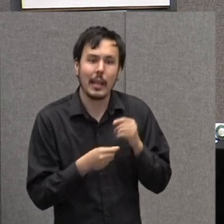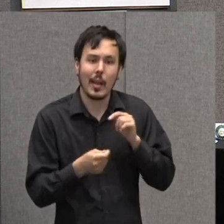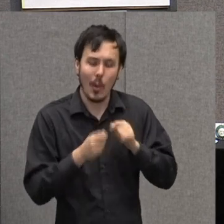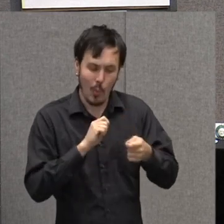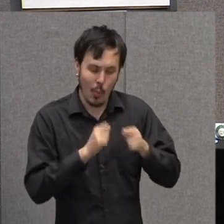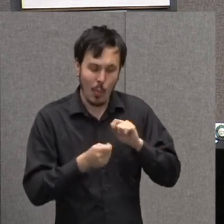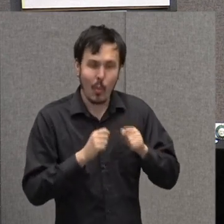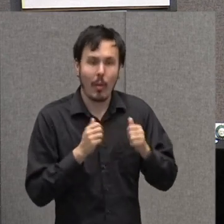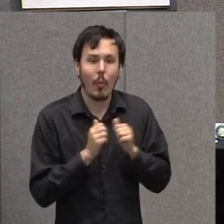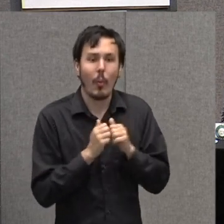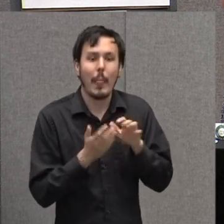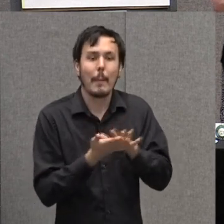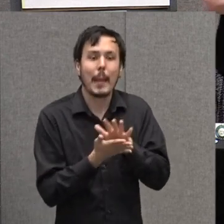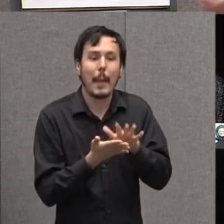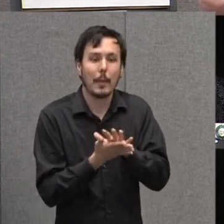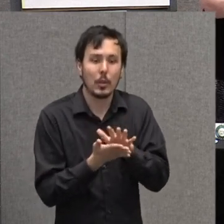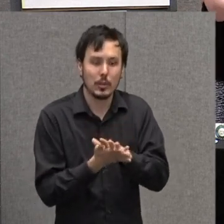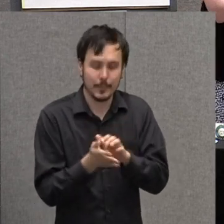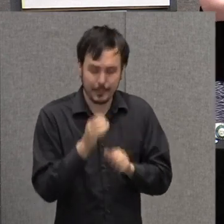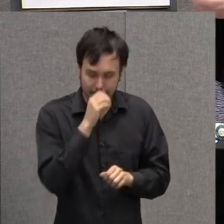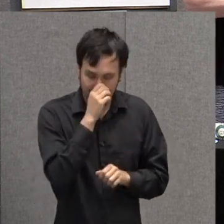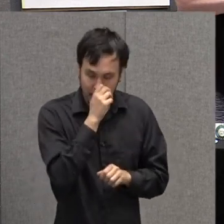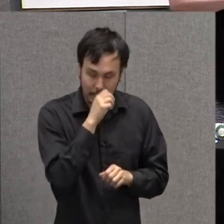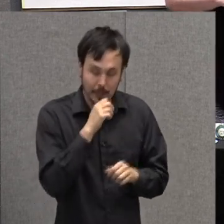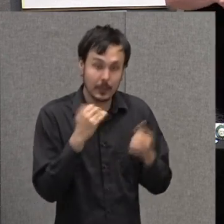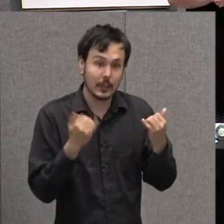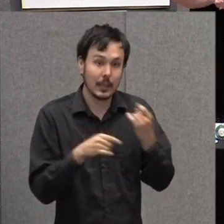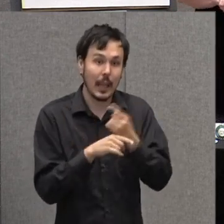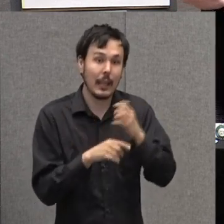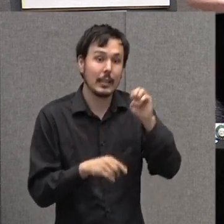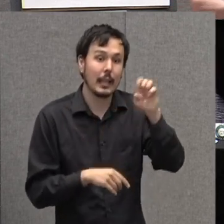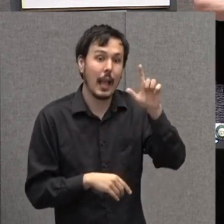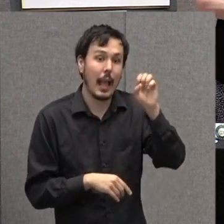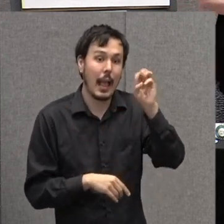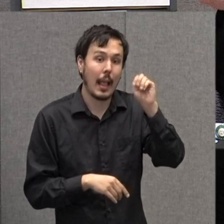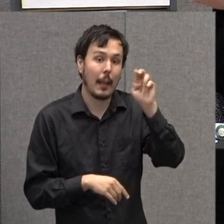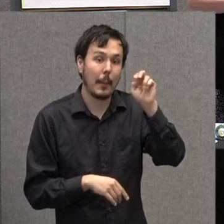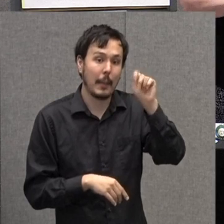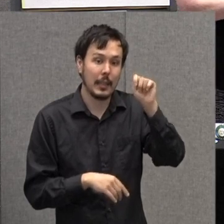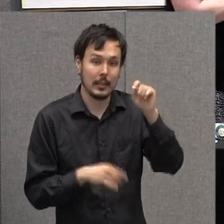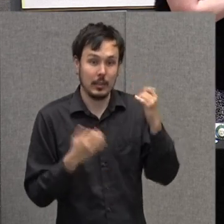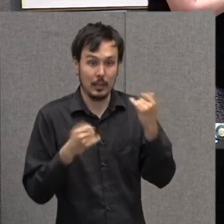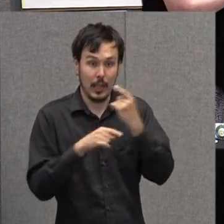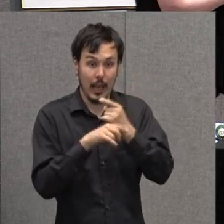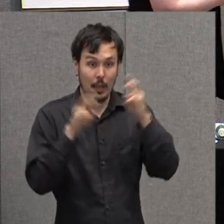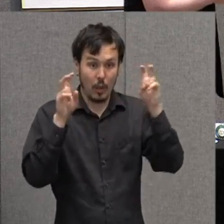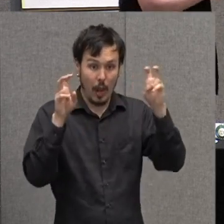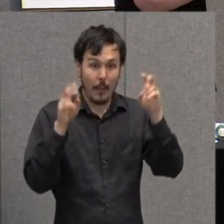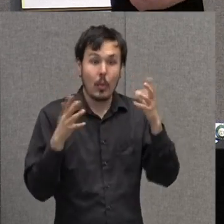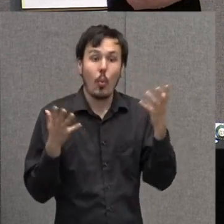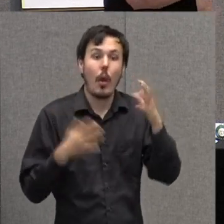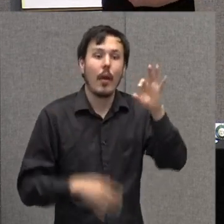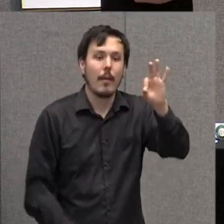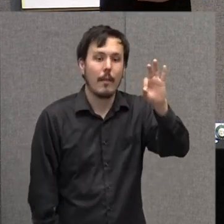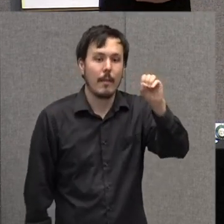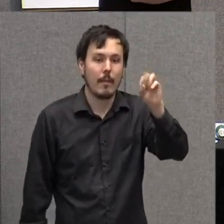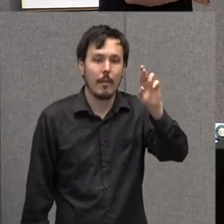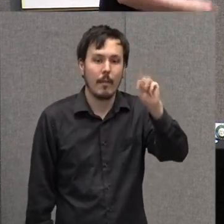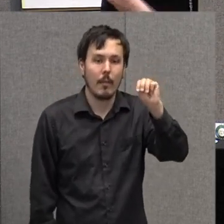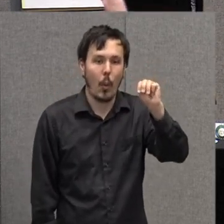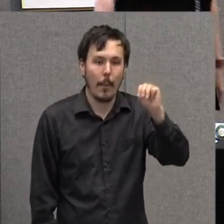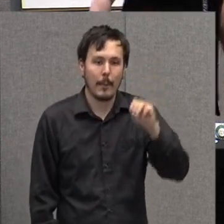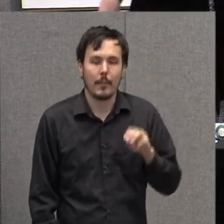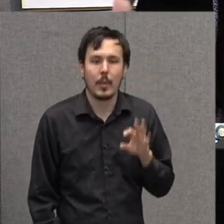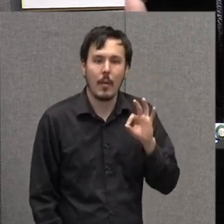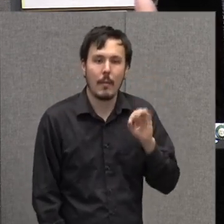So the art element that we're going to be talking about today is form, okay? And we have form written up here on the